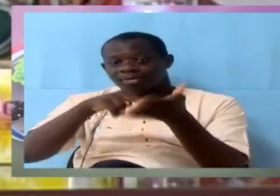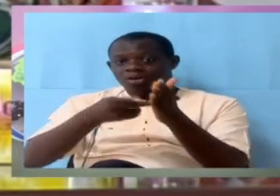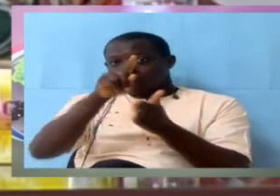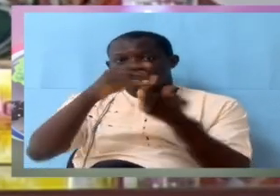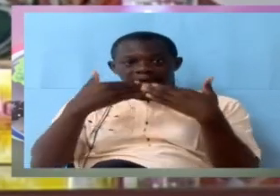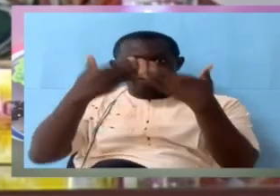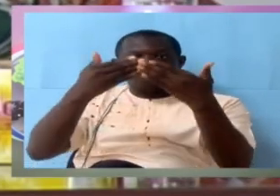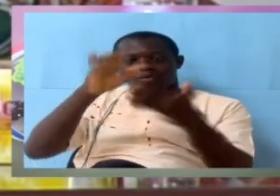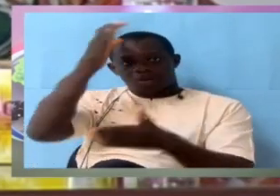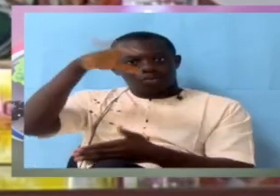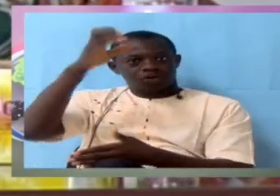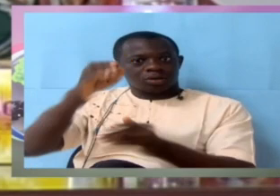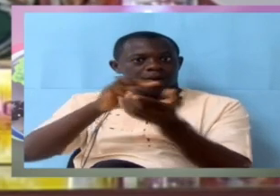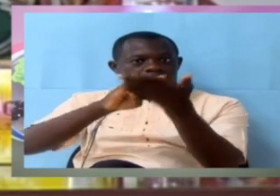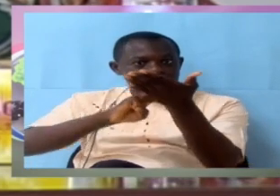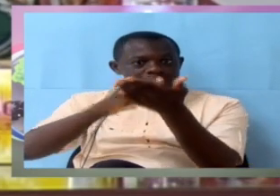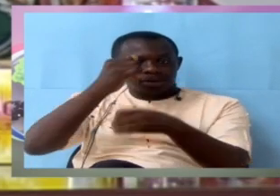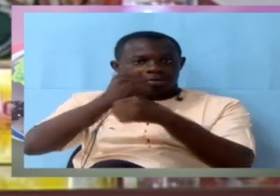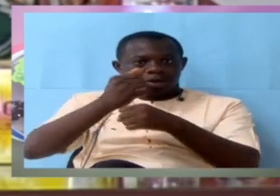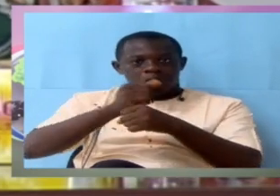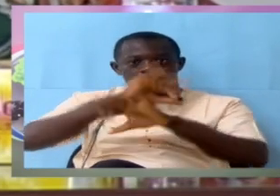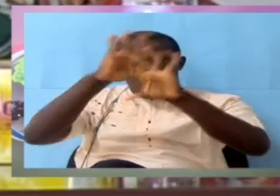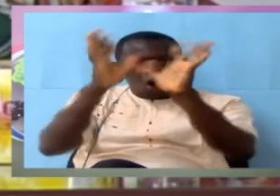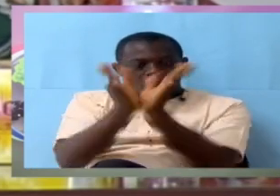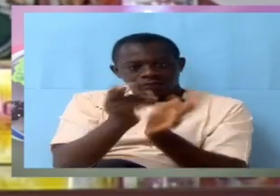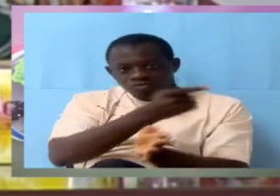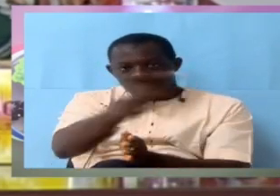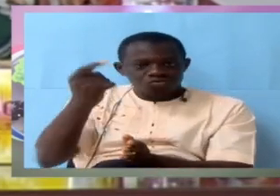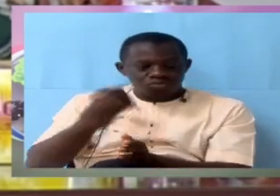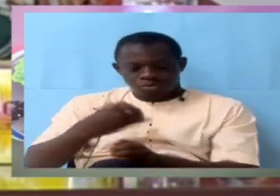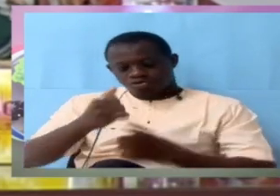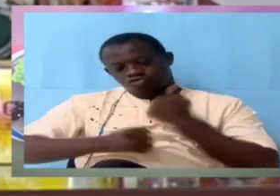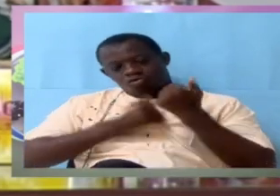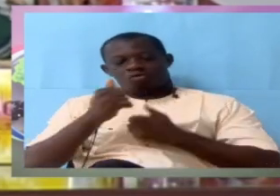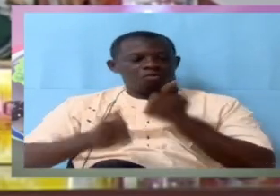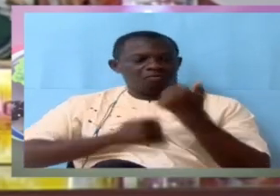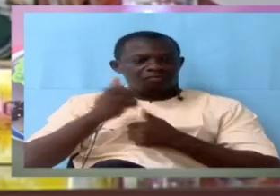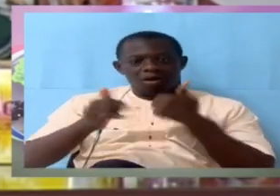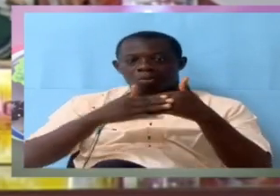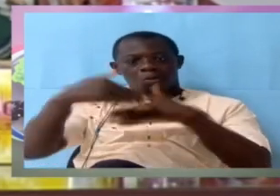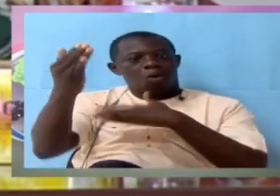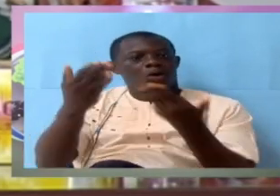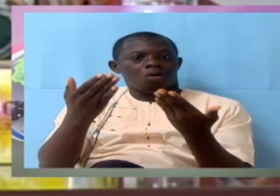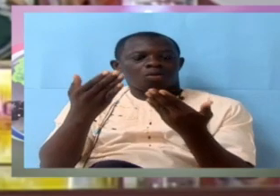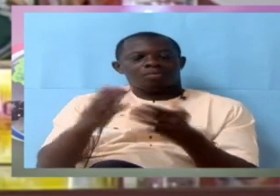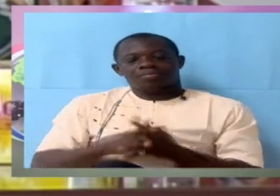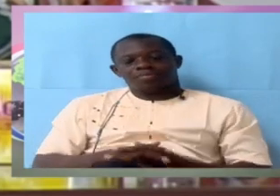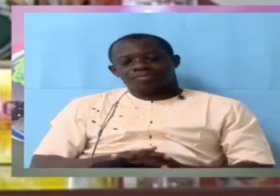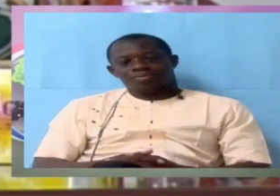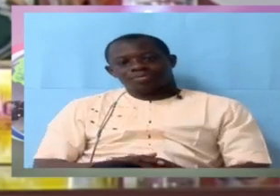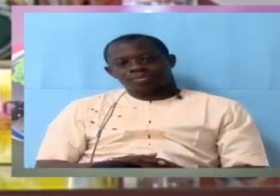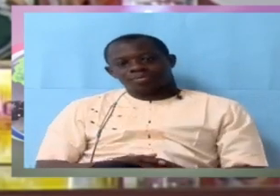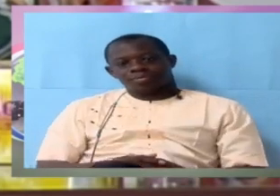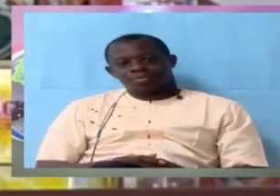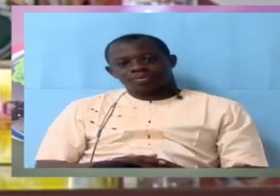medicine made you all suffer some certain conditions? Amunta ilafta ka fo commission ko nyimboro minne ko la